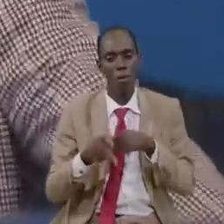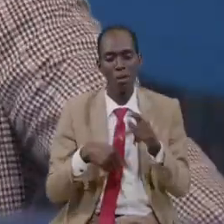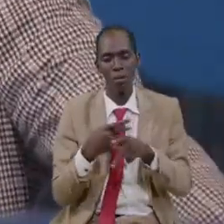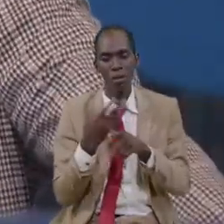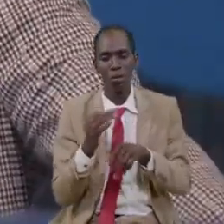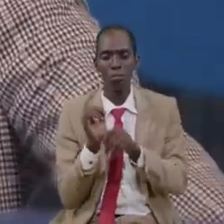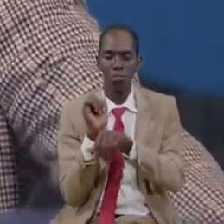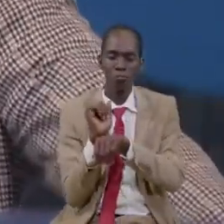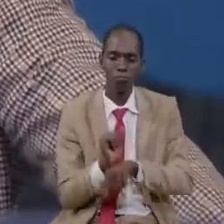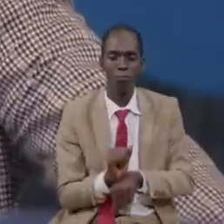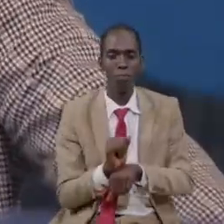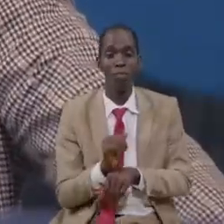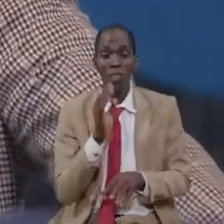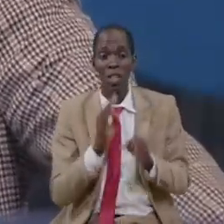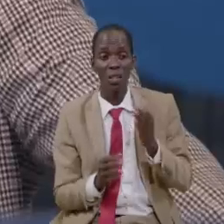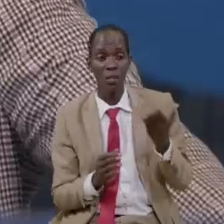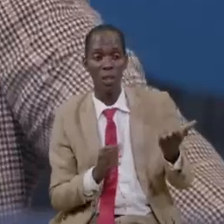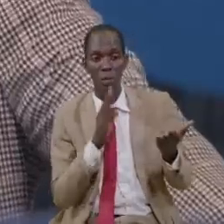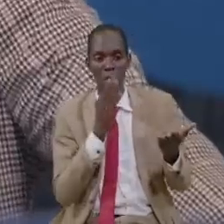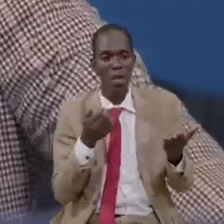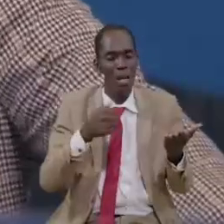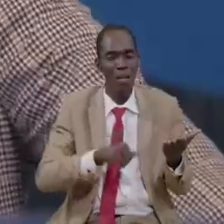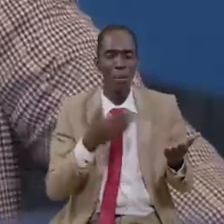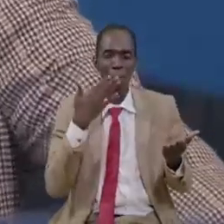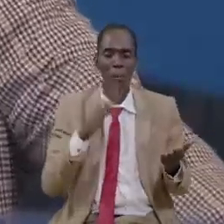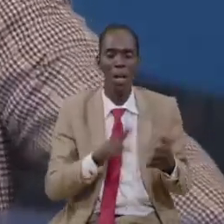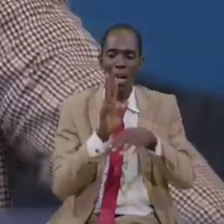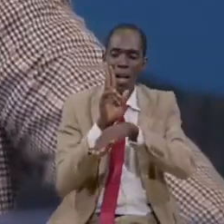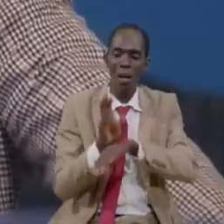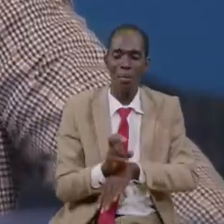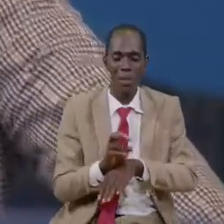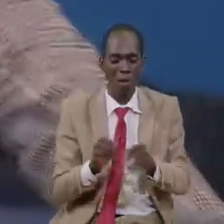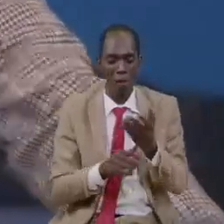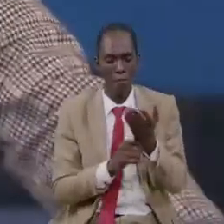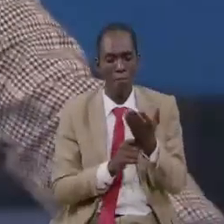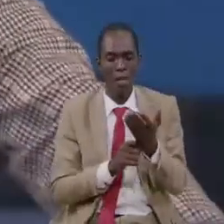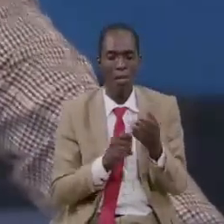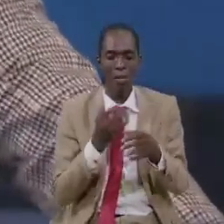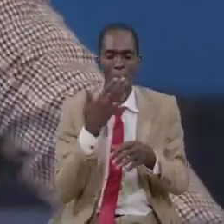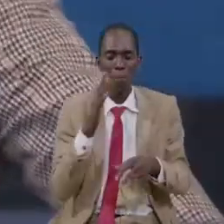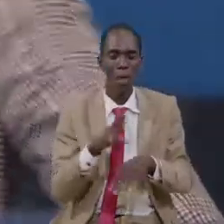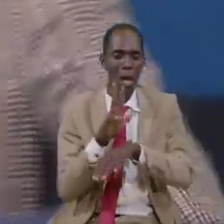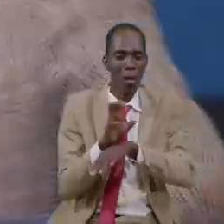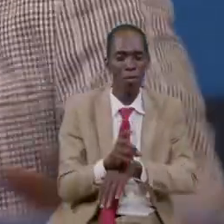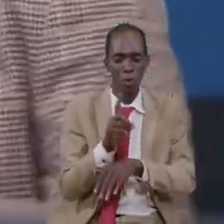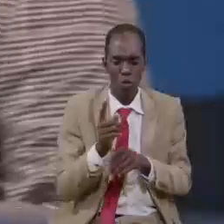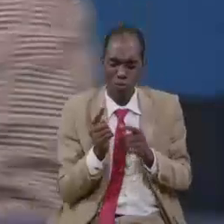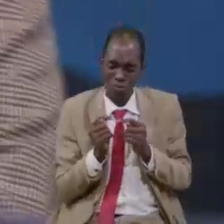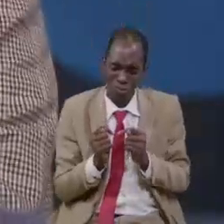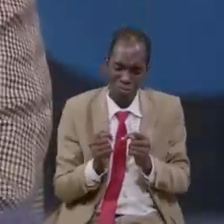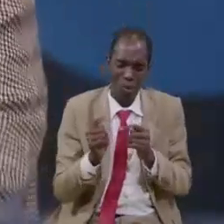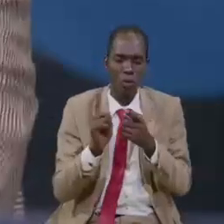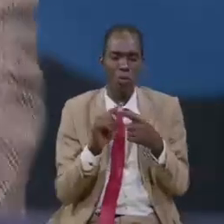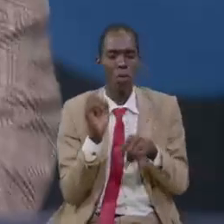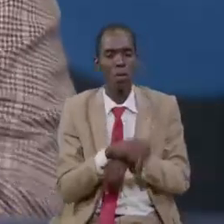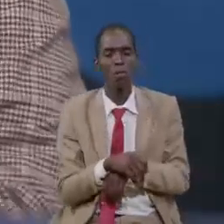habit, any fleshly habit you've tried to overcome, you've tried to conquer, and you could